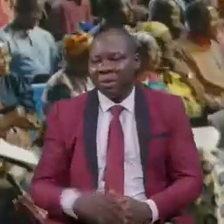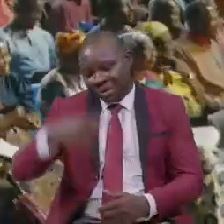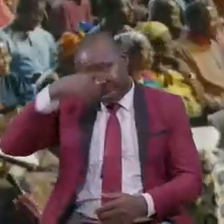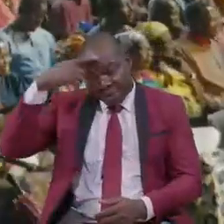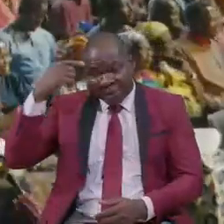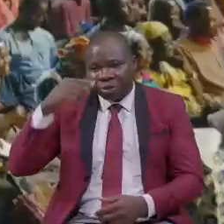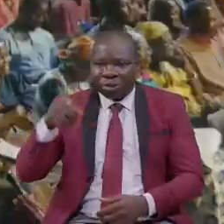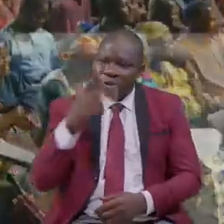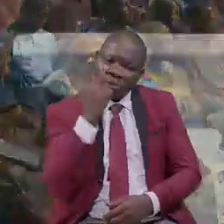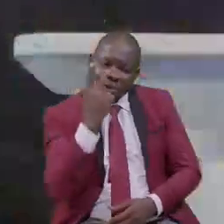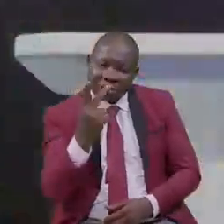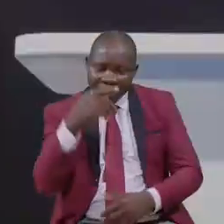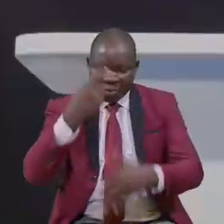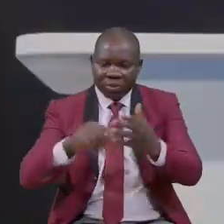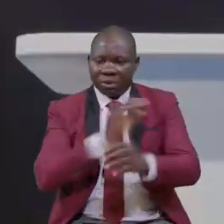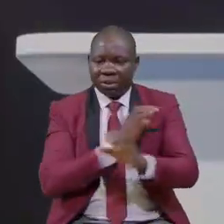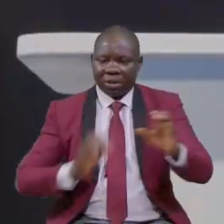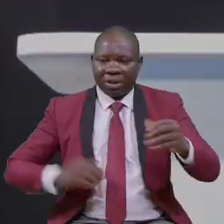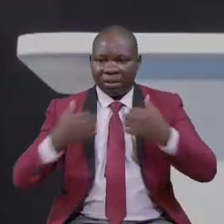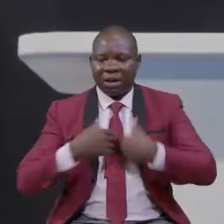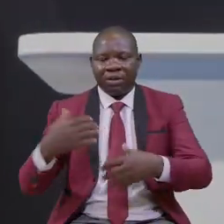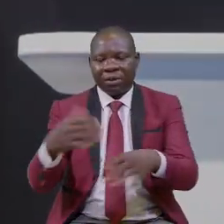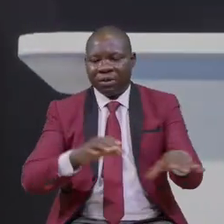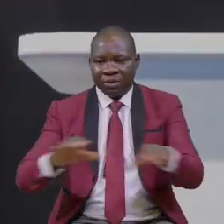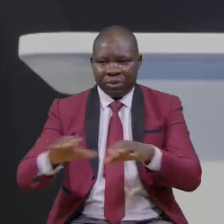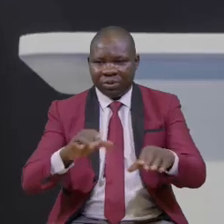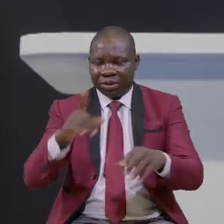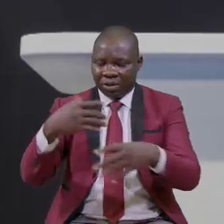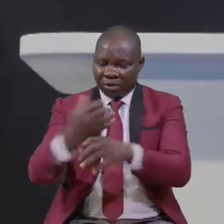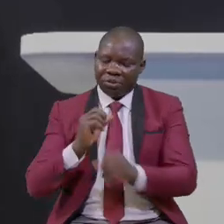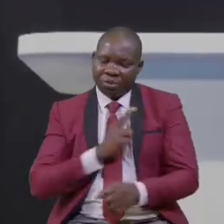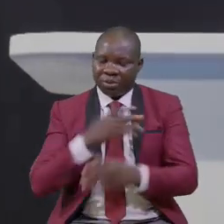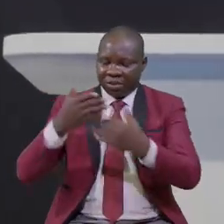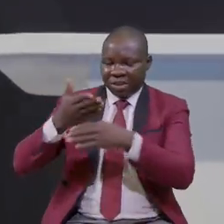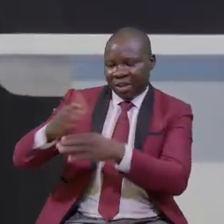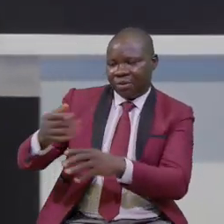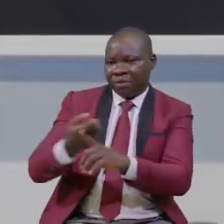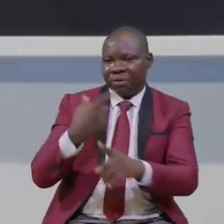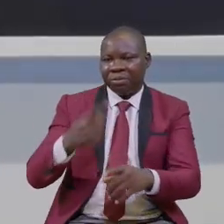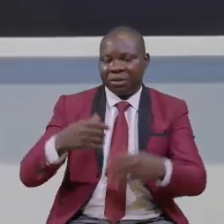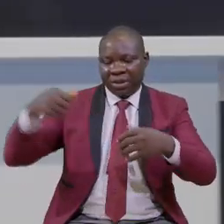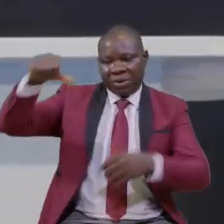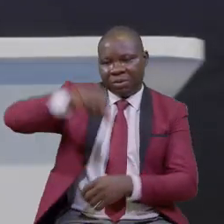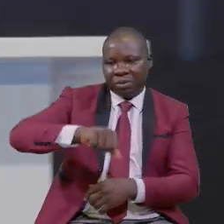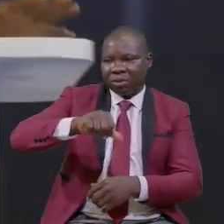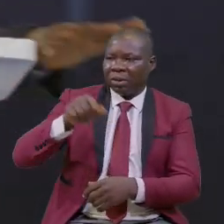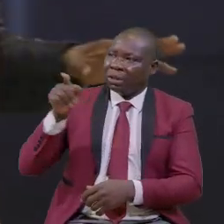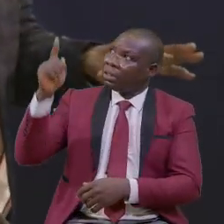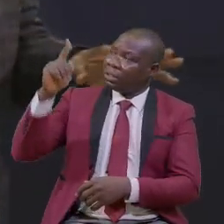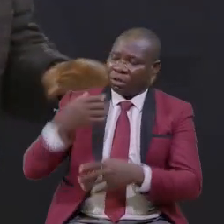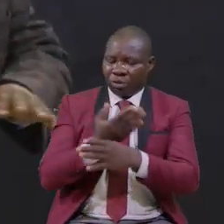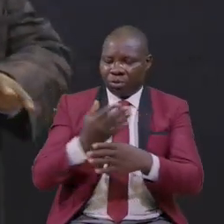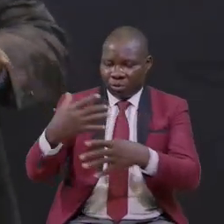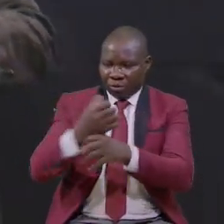Because you see what Christ has done. He took us away from the condemnation. He took us away from all